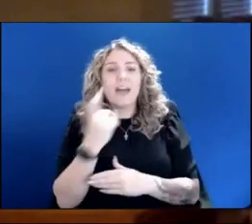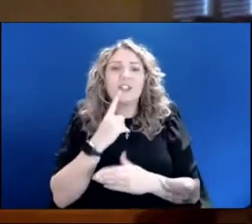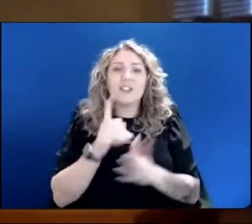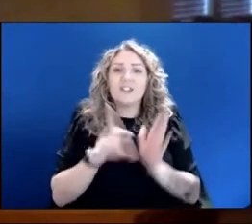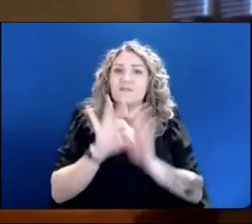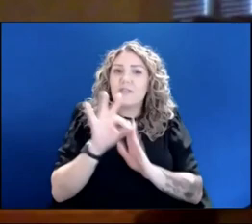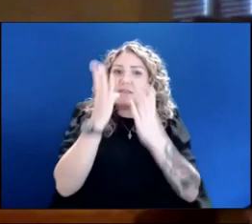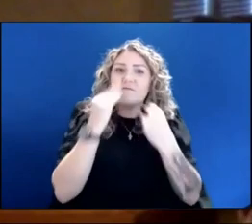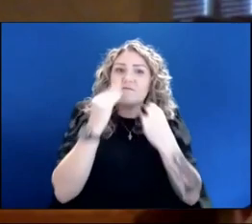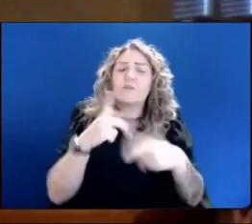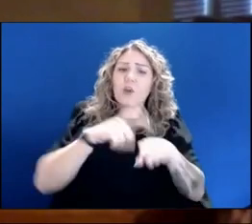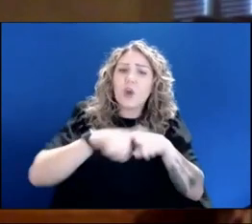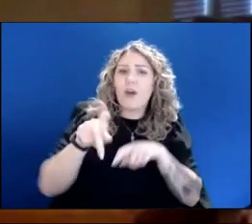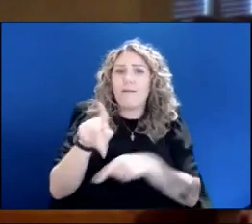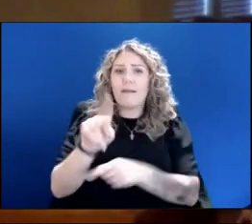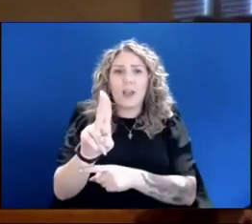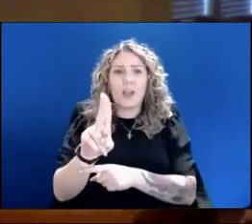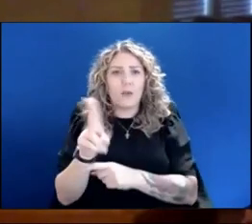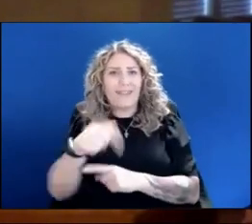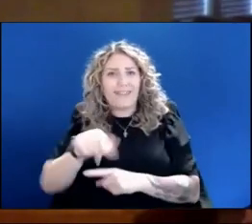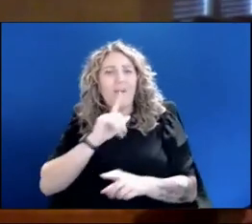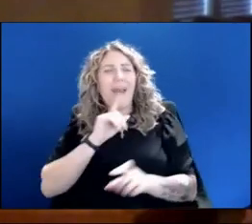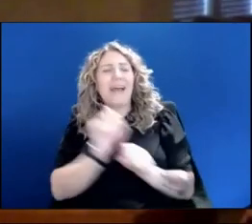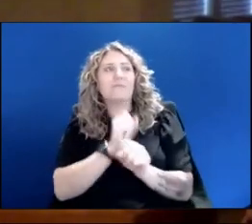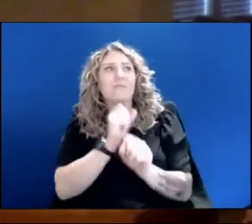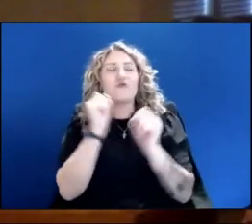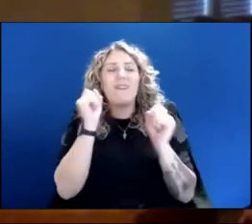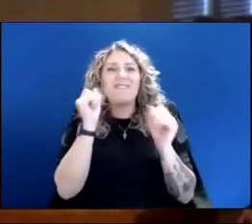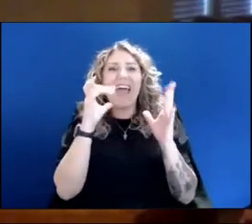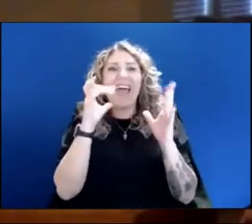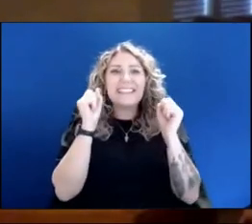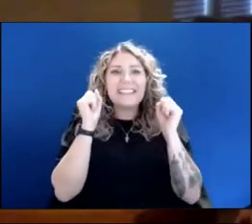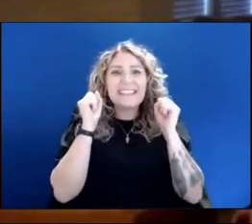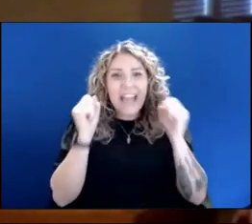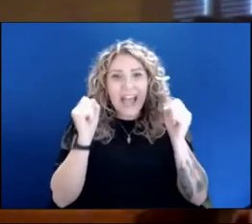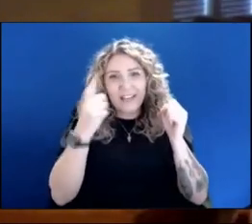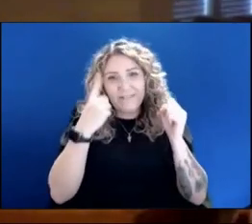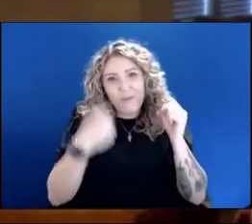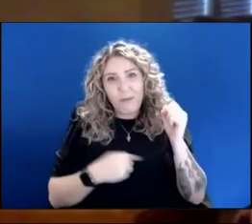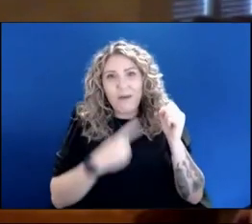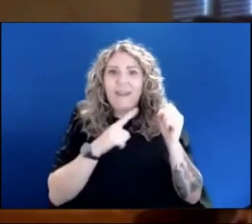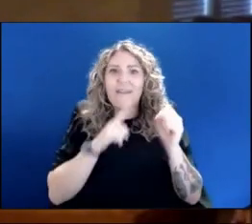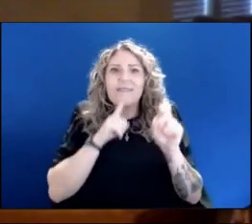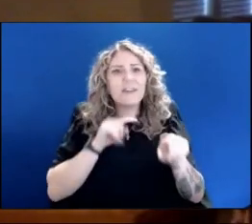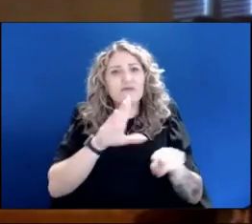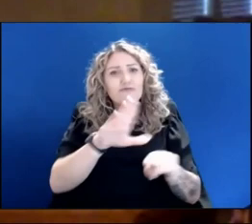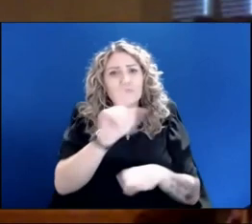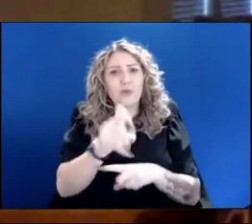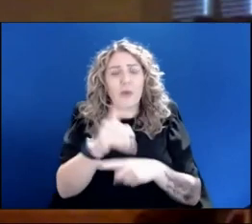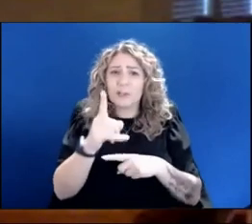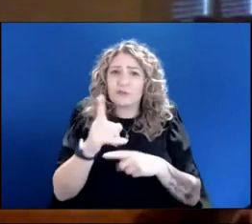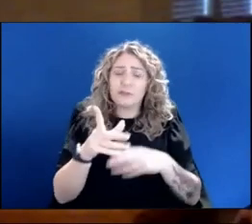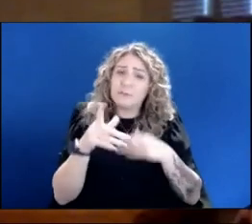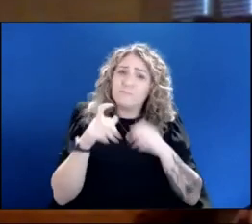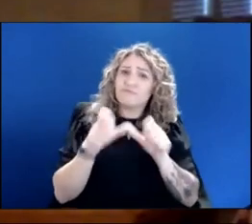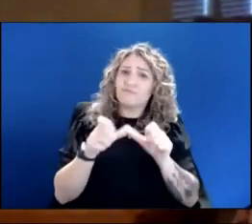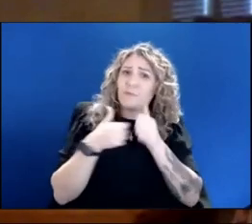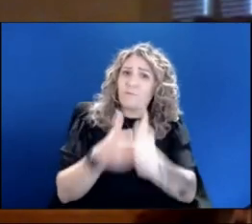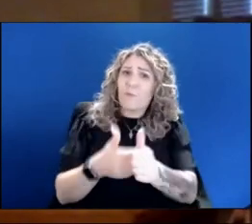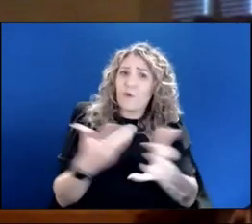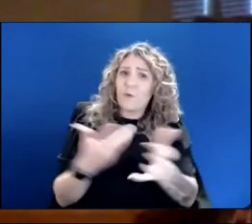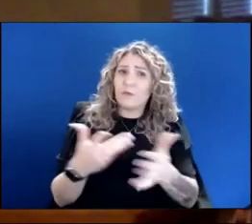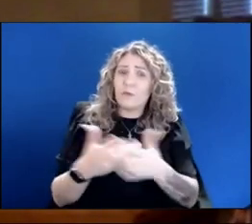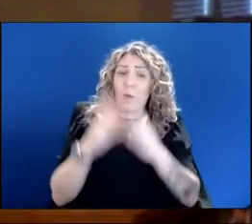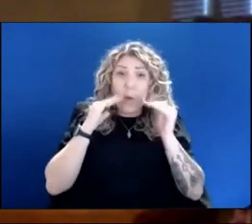it. Call KU. They were absolutely fantastic for me. Get your questions answered and pursue it. And as you know, hopefully we've shown from this